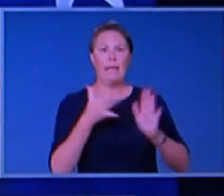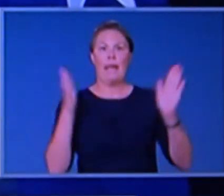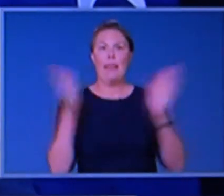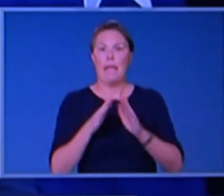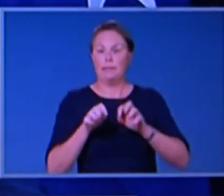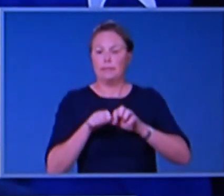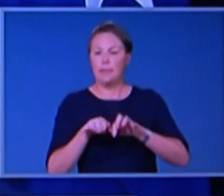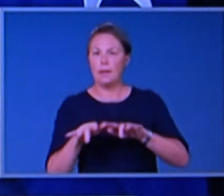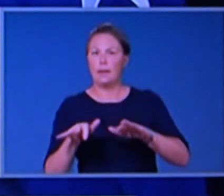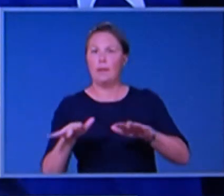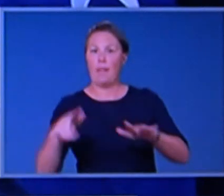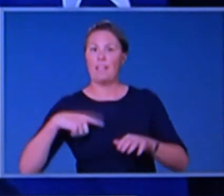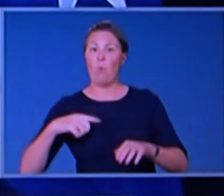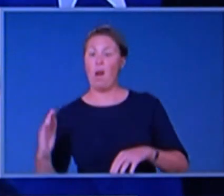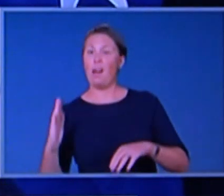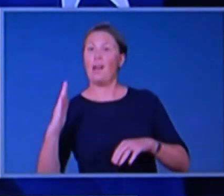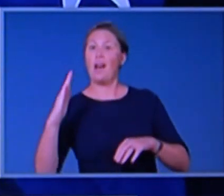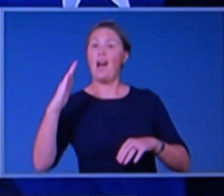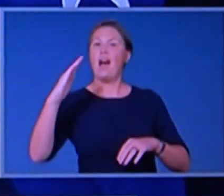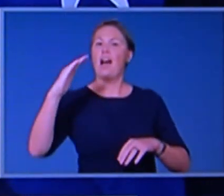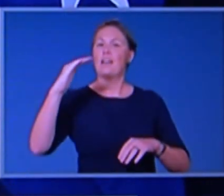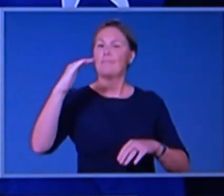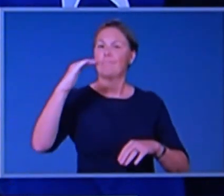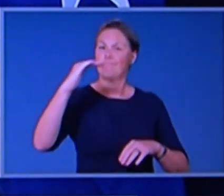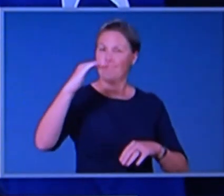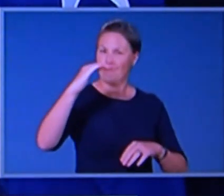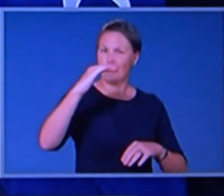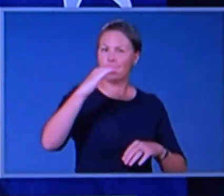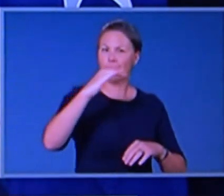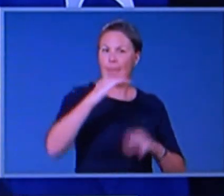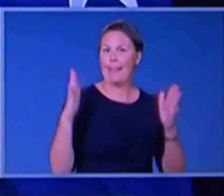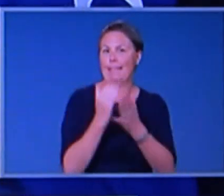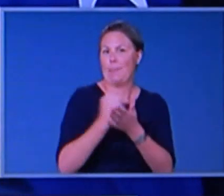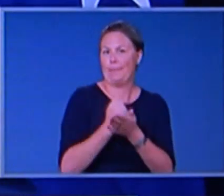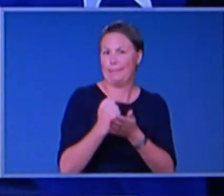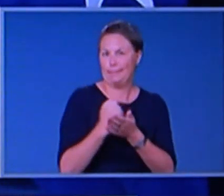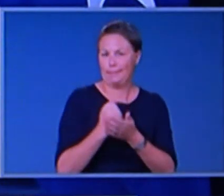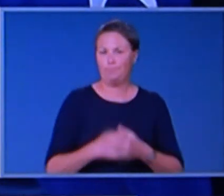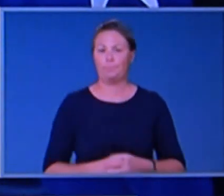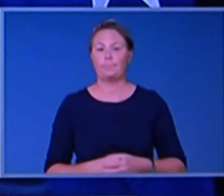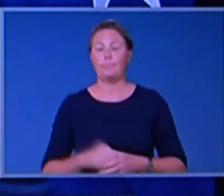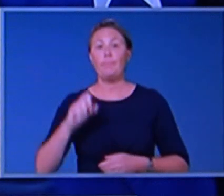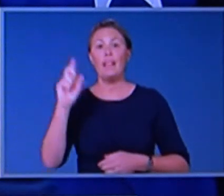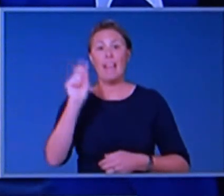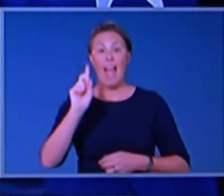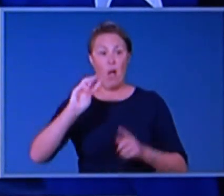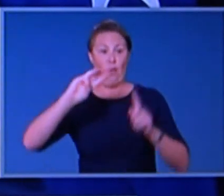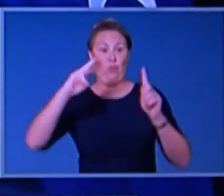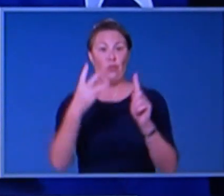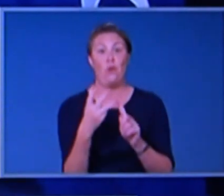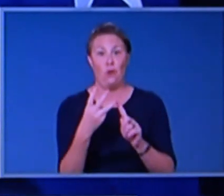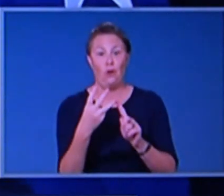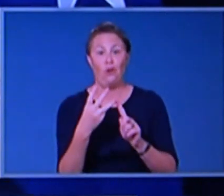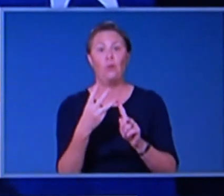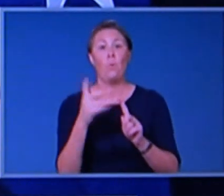be additional each day reduced to the levels you're now seeing. We are now in that third phase, which we have to protect against, and that